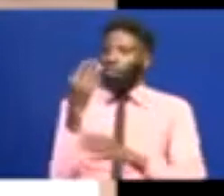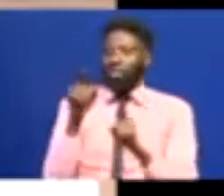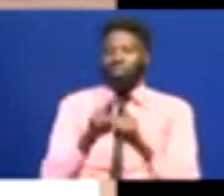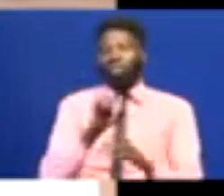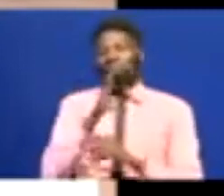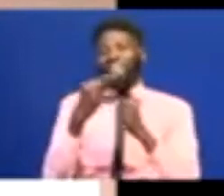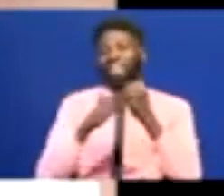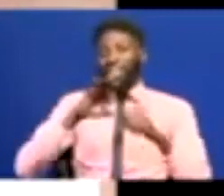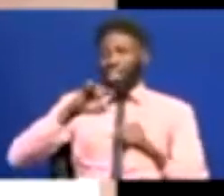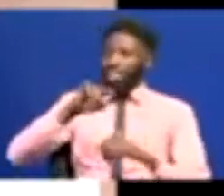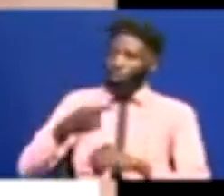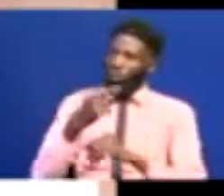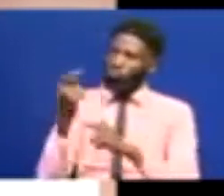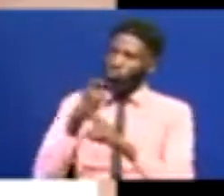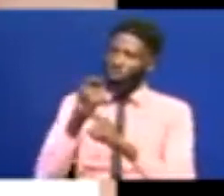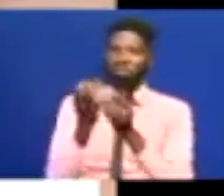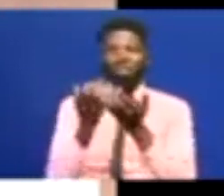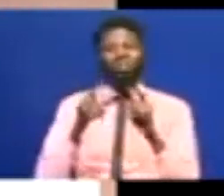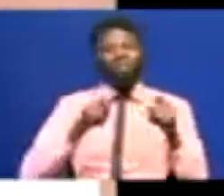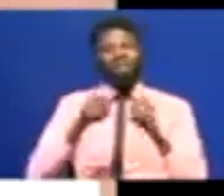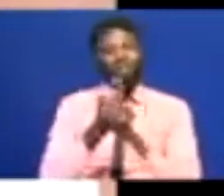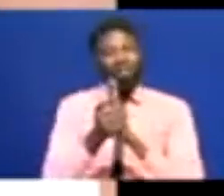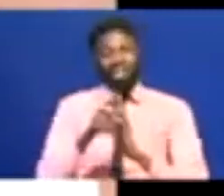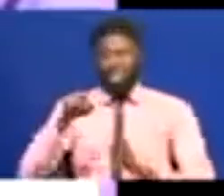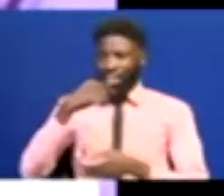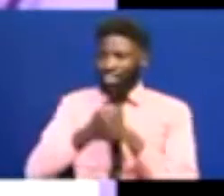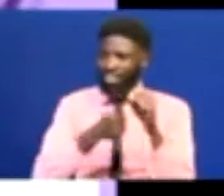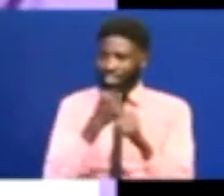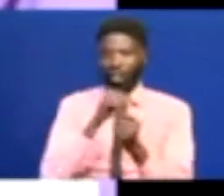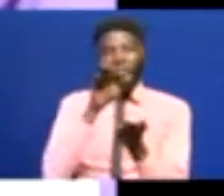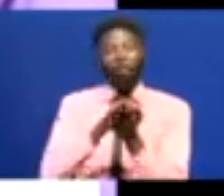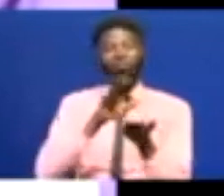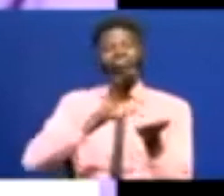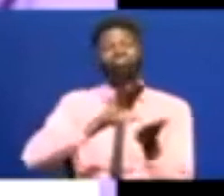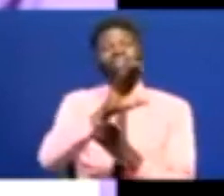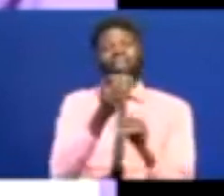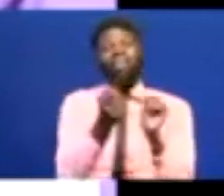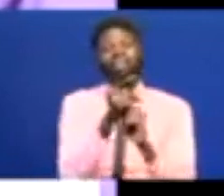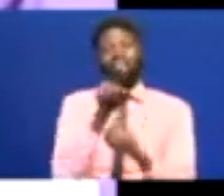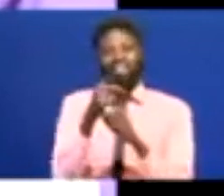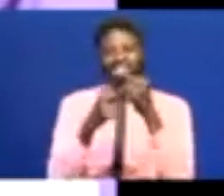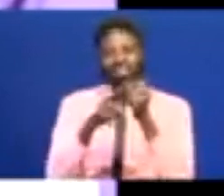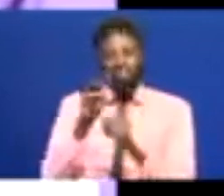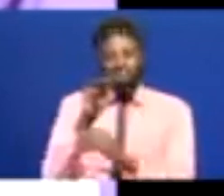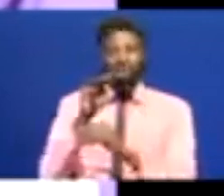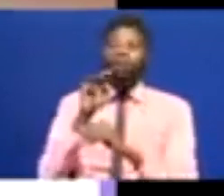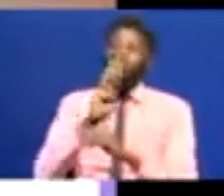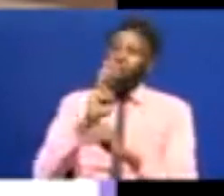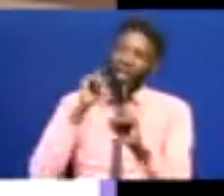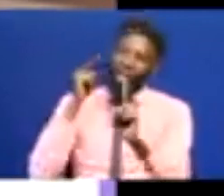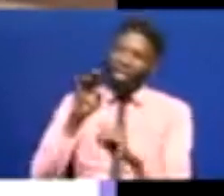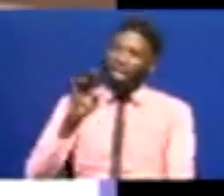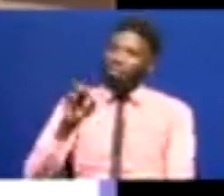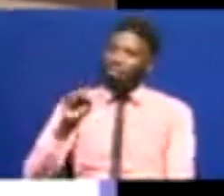skills. Year to date, the bank has disbursed 11.7 billion shillings to MSMEs. This is attributed to